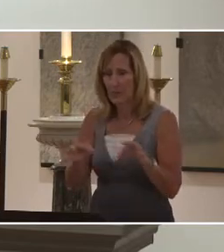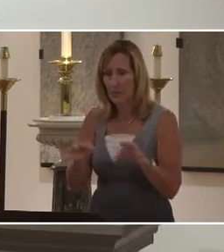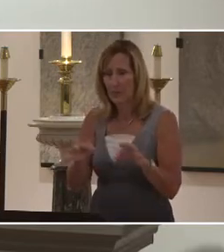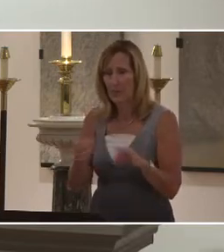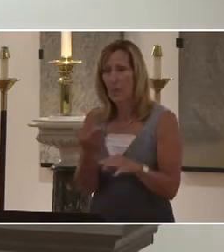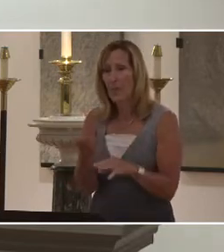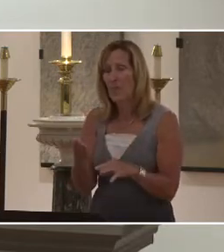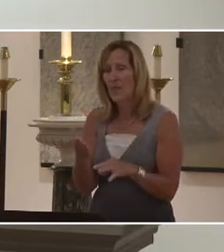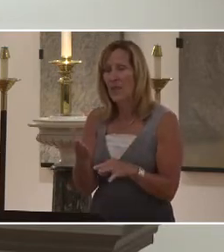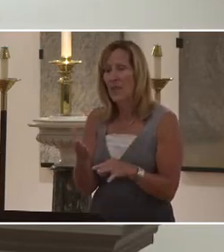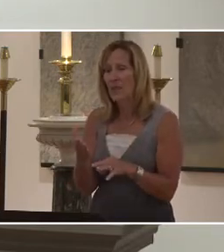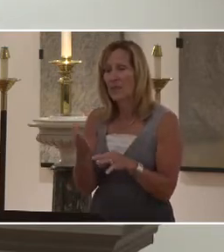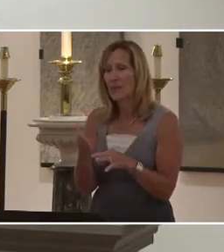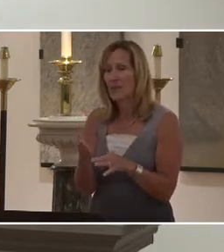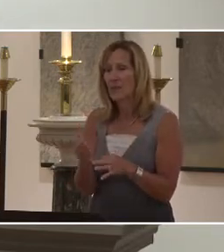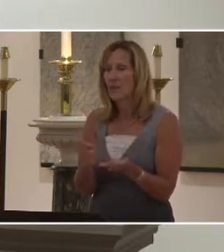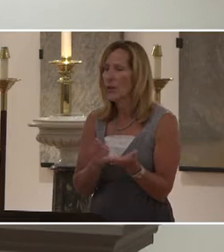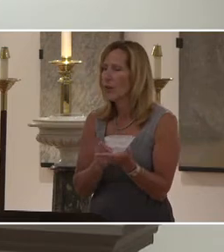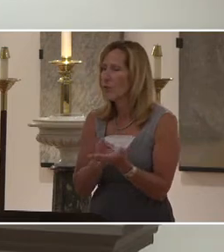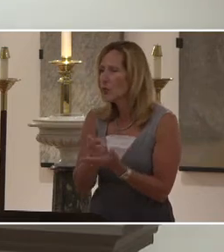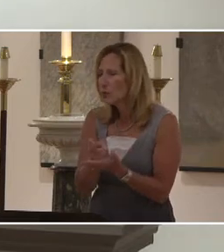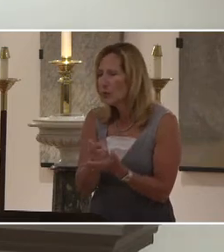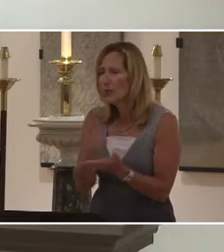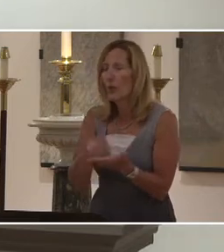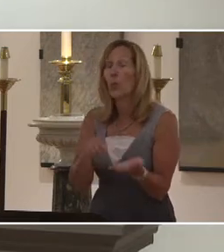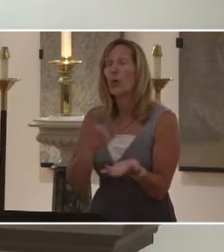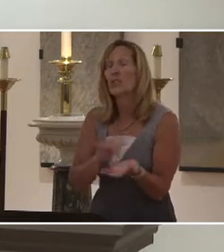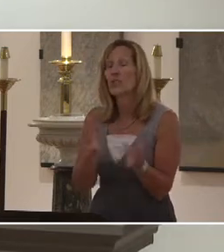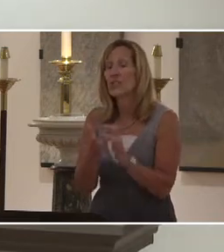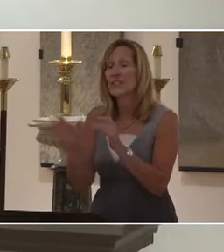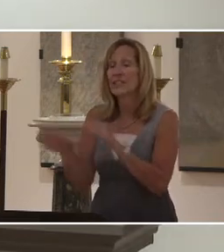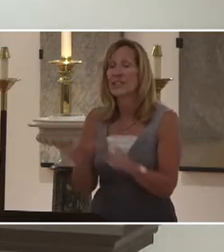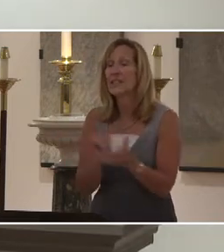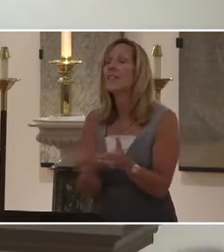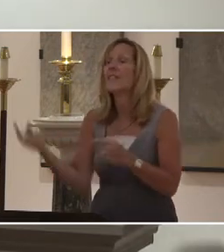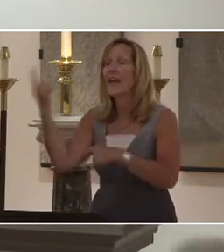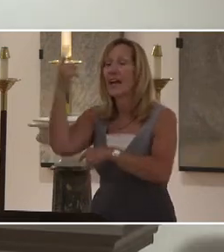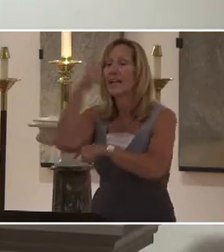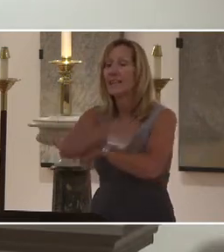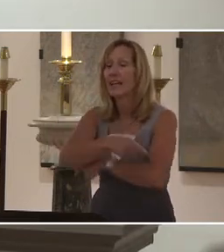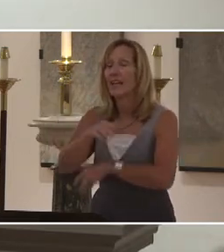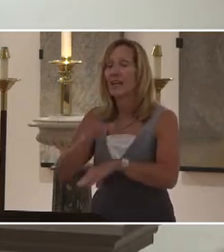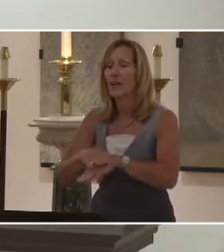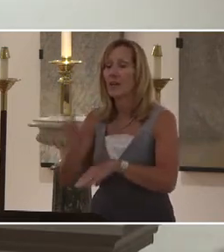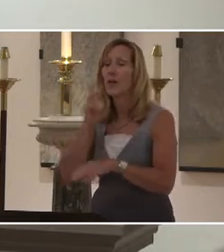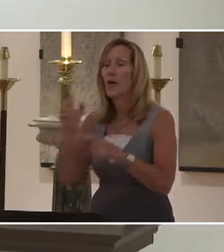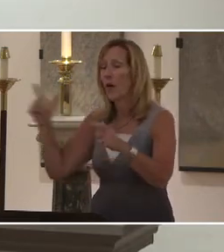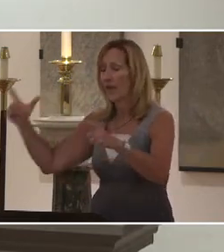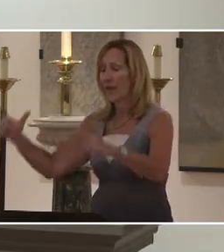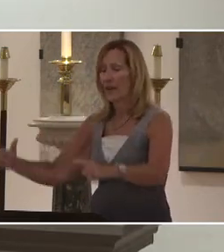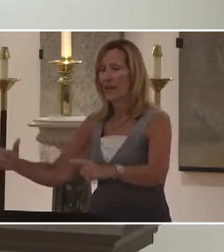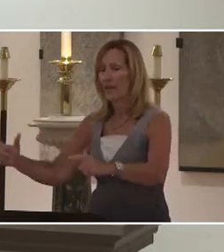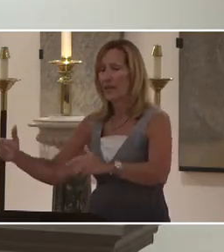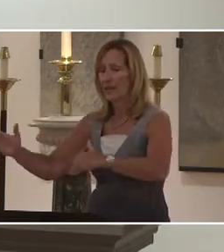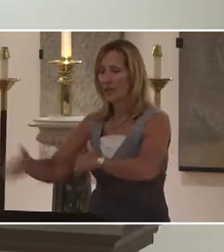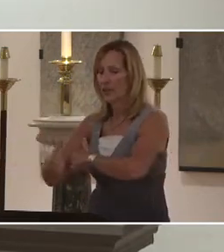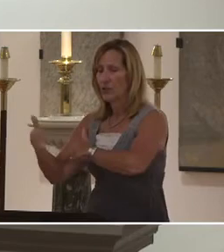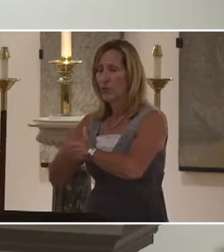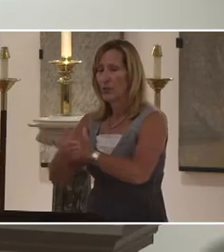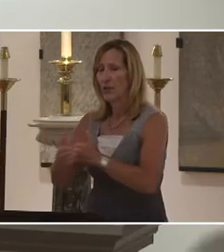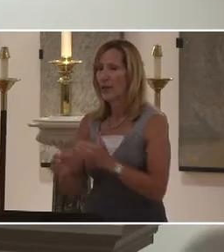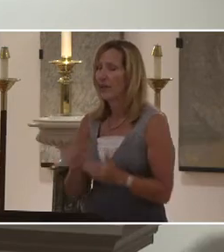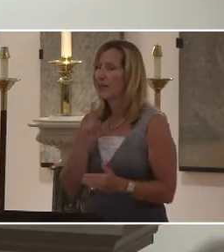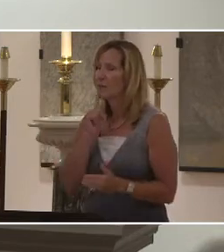There is a profound truth in what Jesus did that day on that lakeshore, and a profound